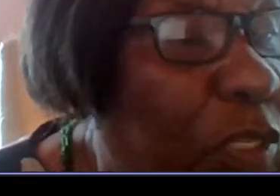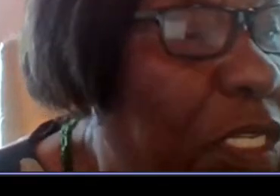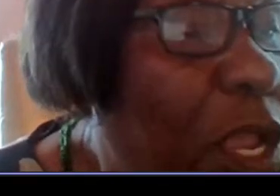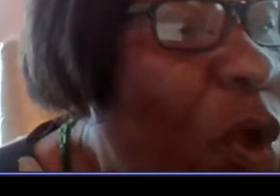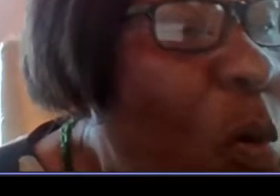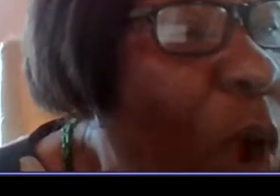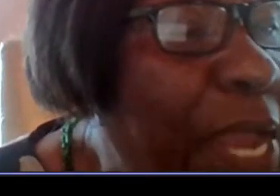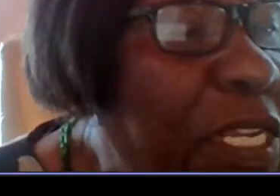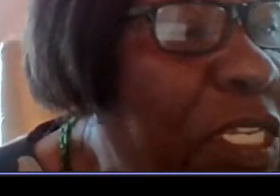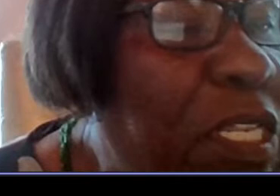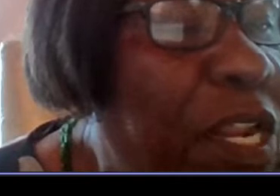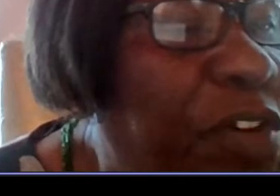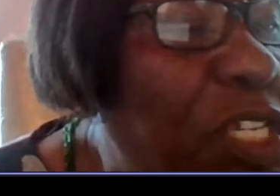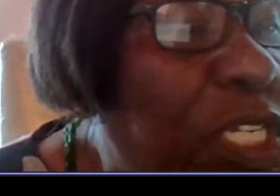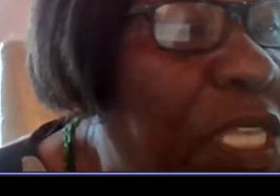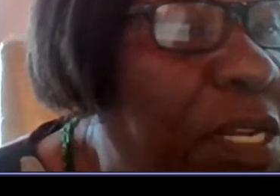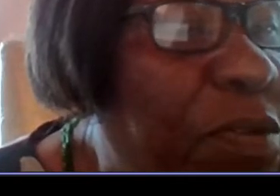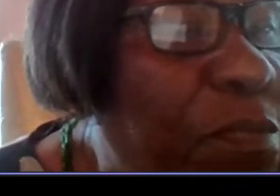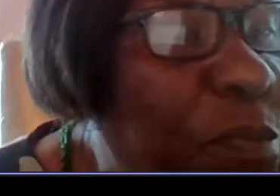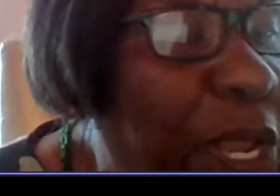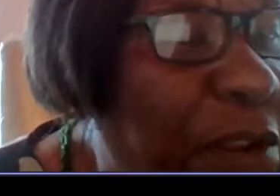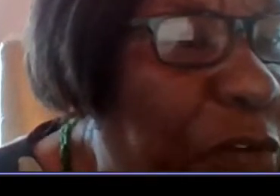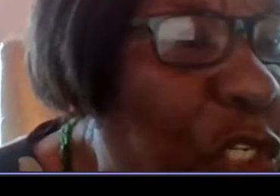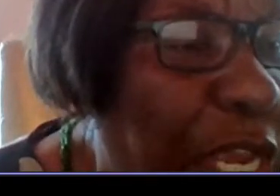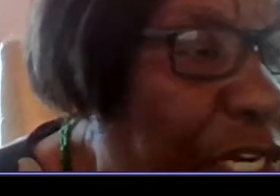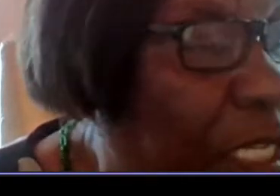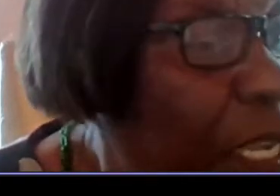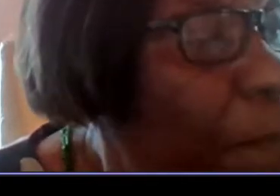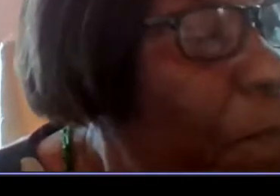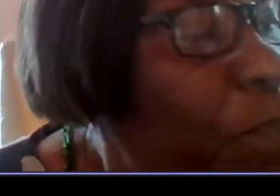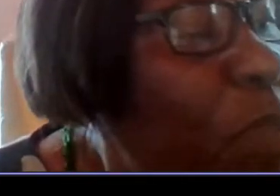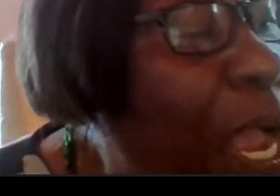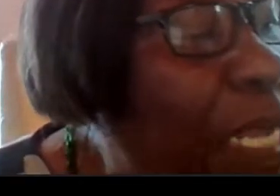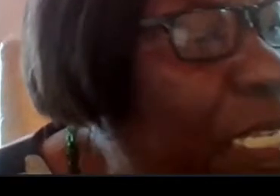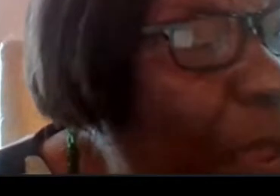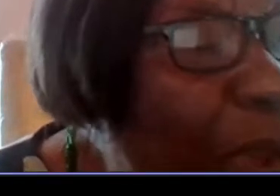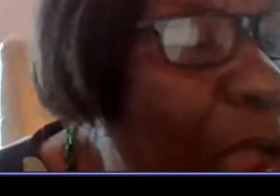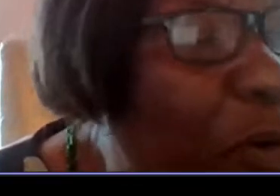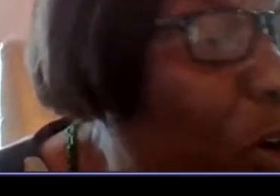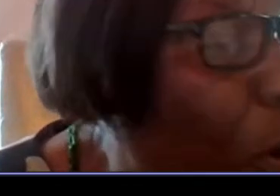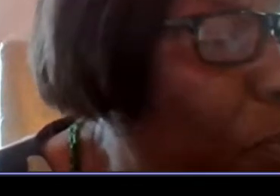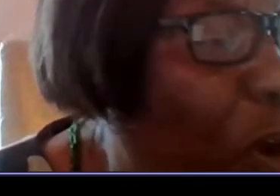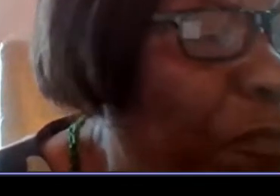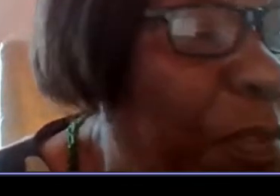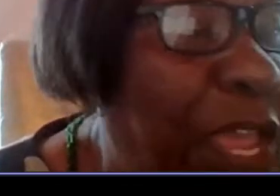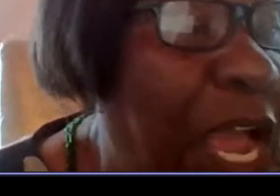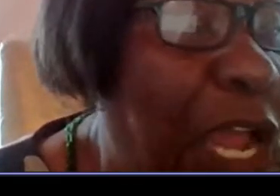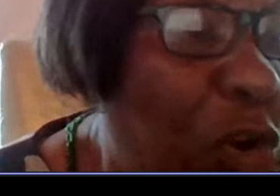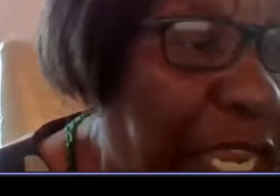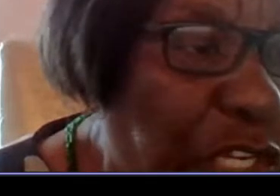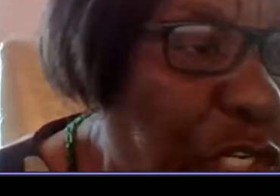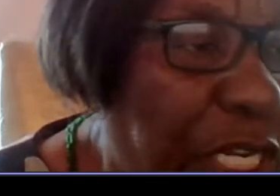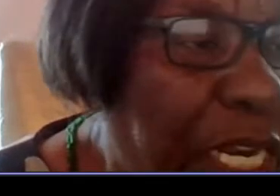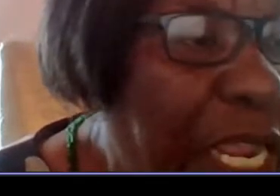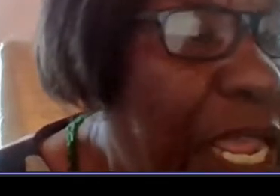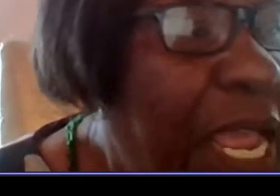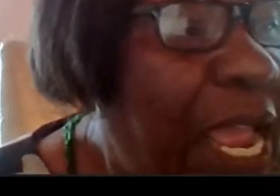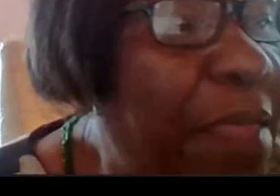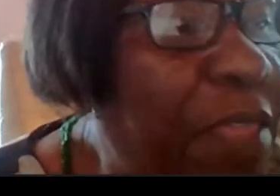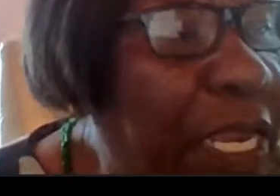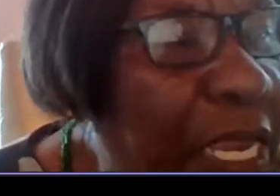two forms. One, registered beneficiaries are somehow robbed of their